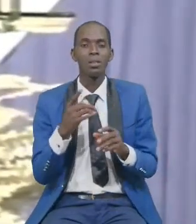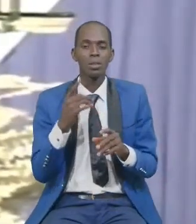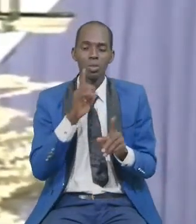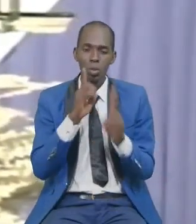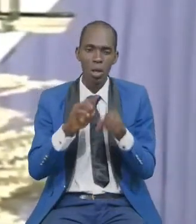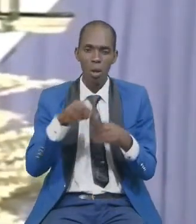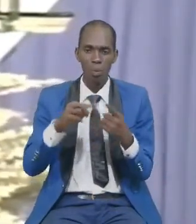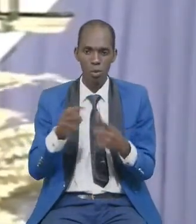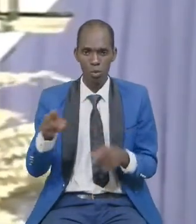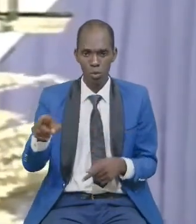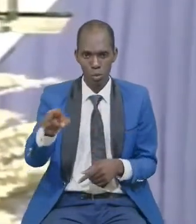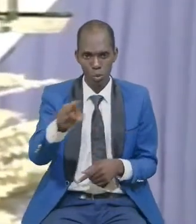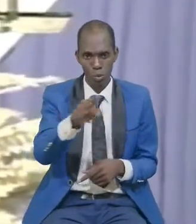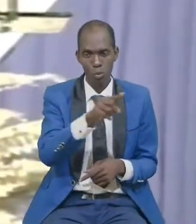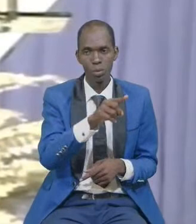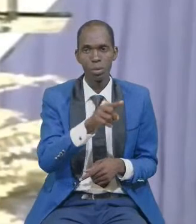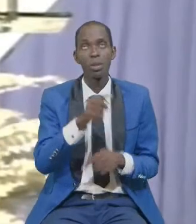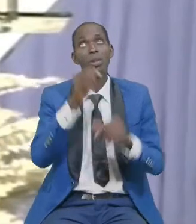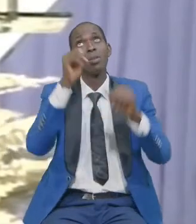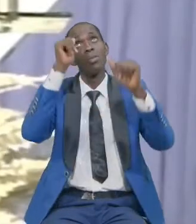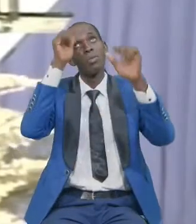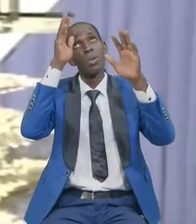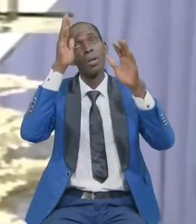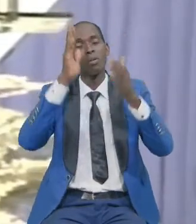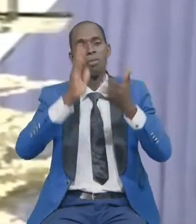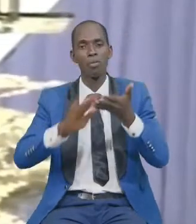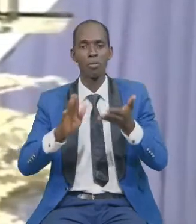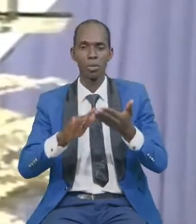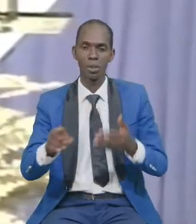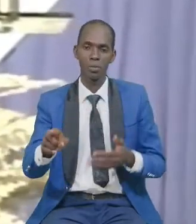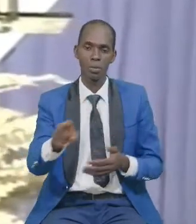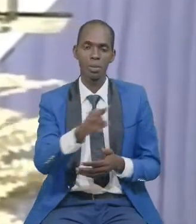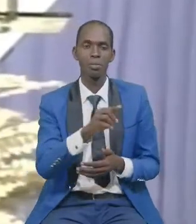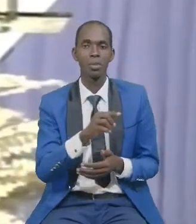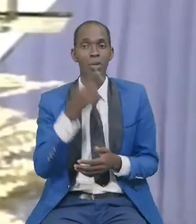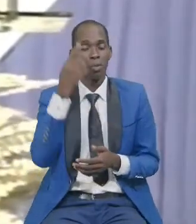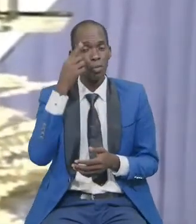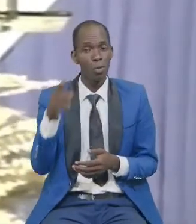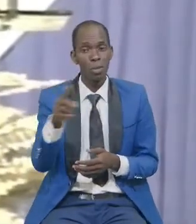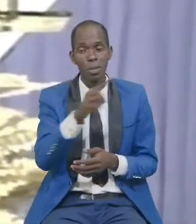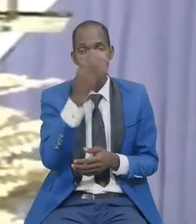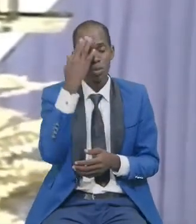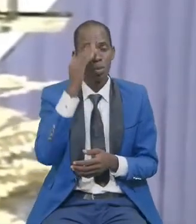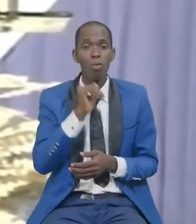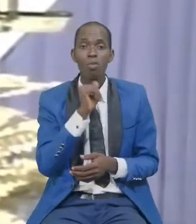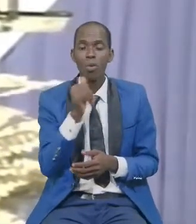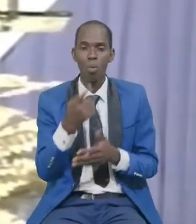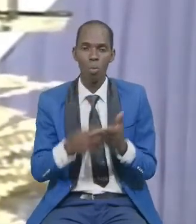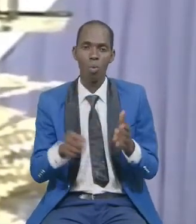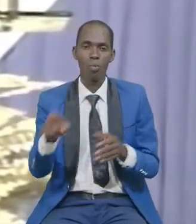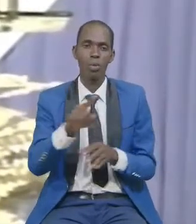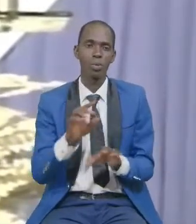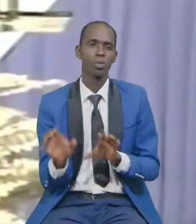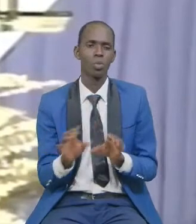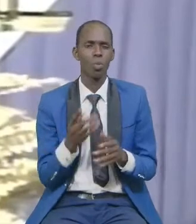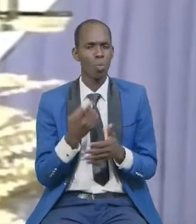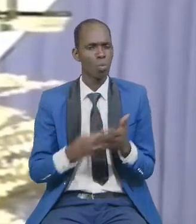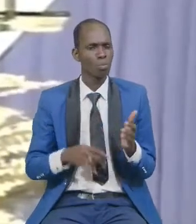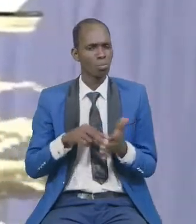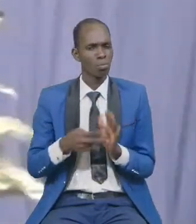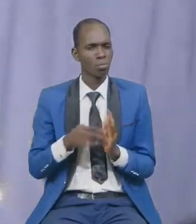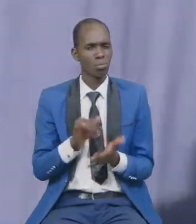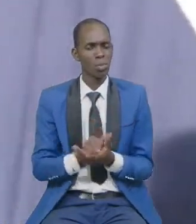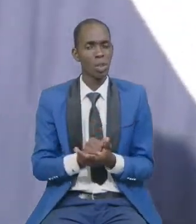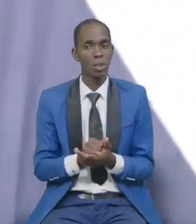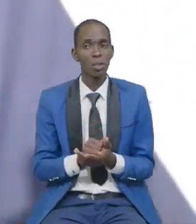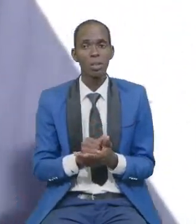you. Father, forgive them, for they know not what they do. What does that mean?